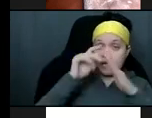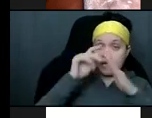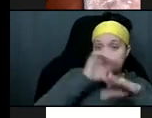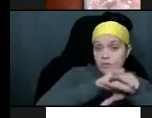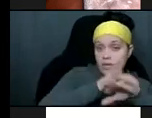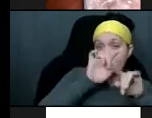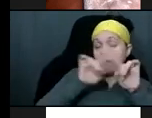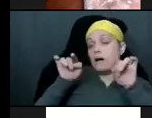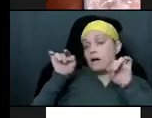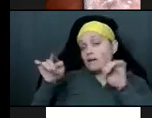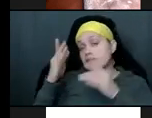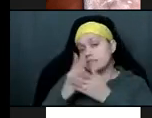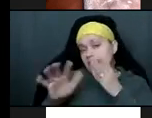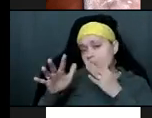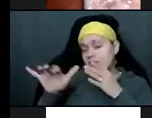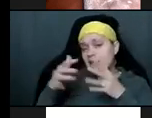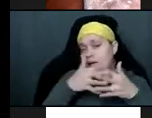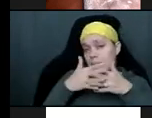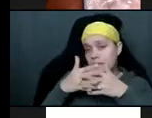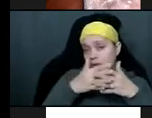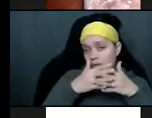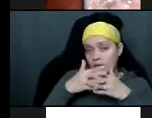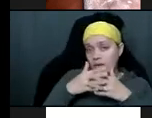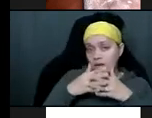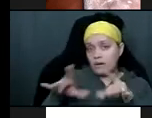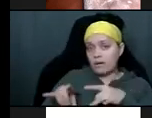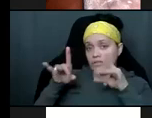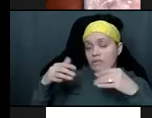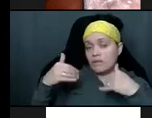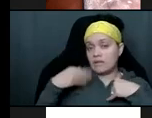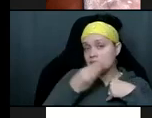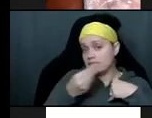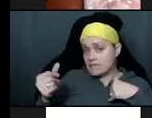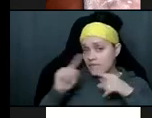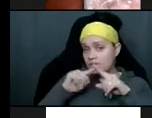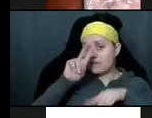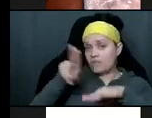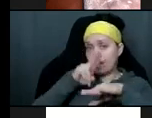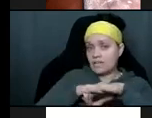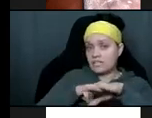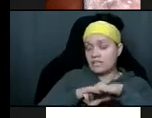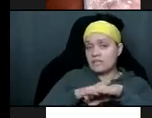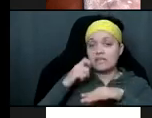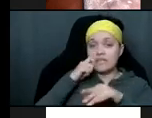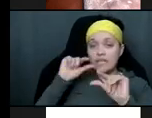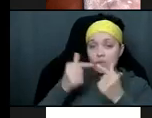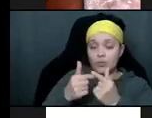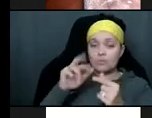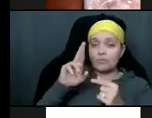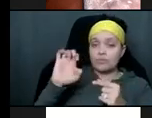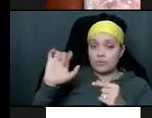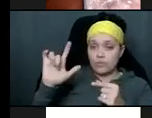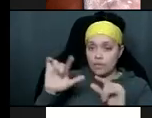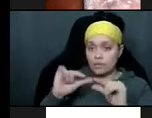but somewhat like America, Australia has quite a few different nationalities, ethnic groups, racial groups